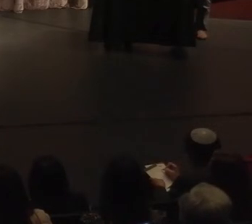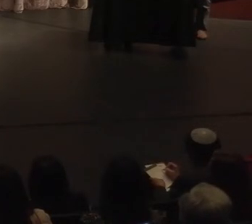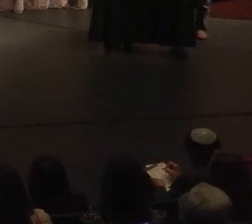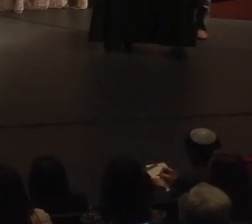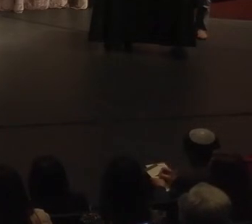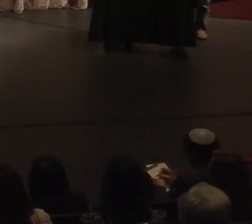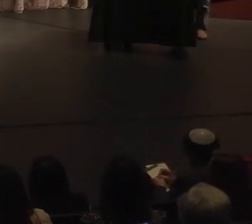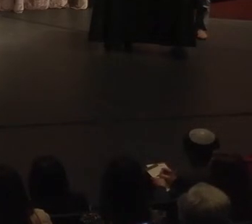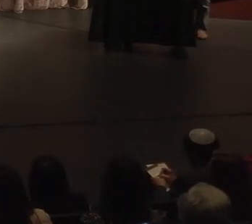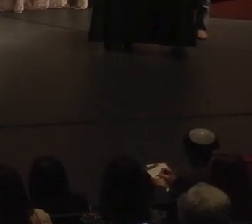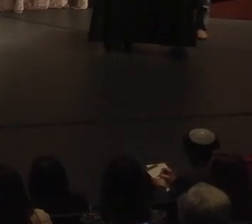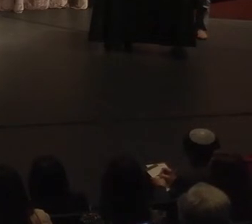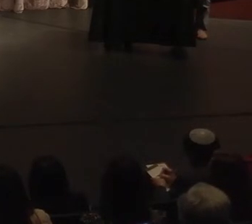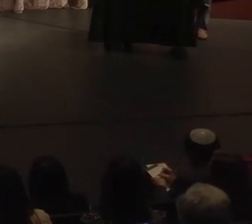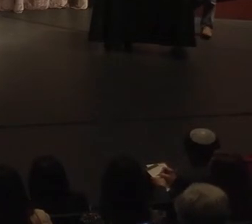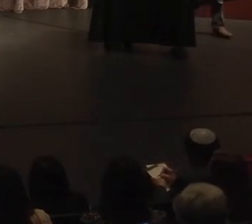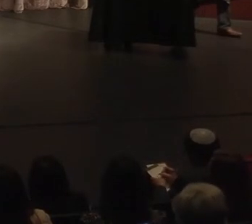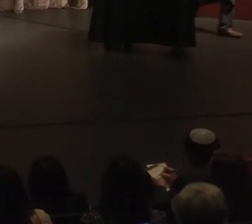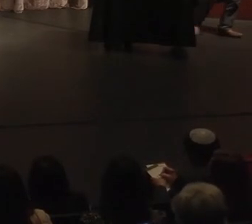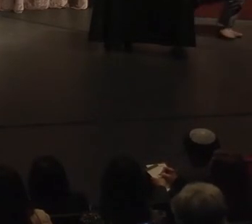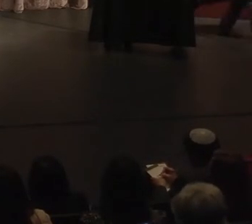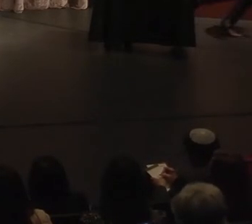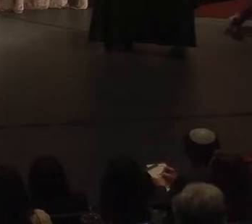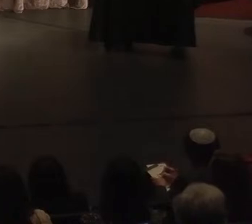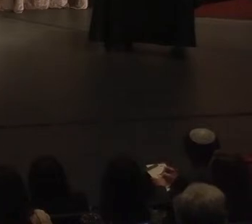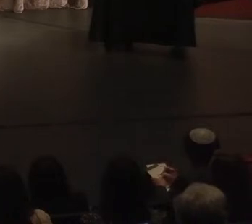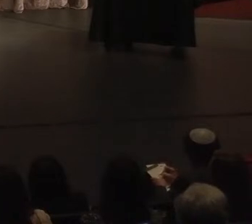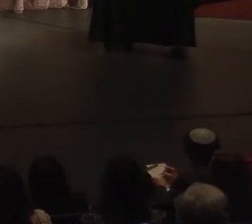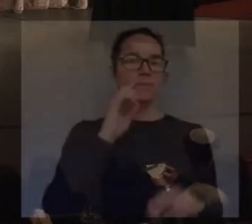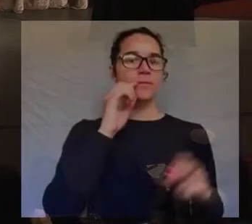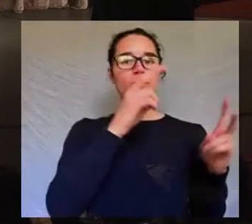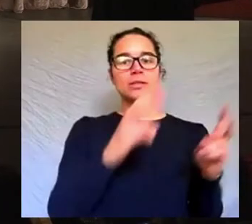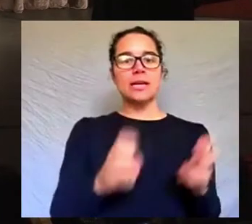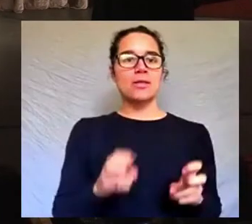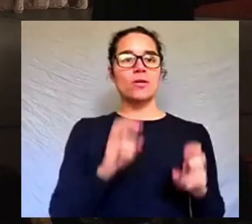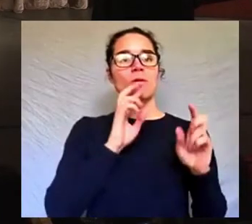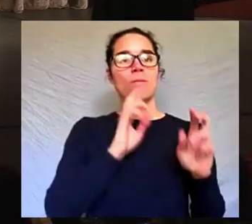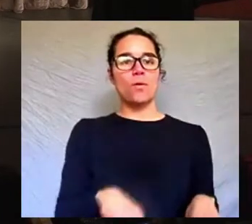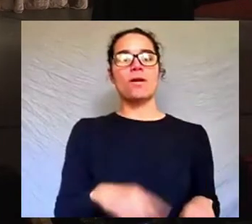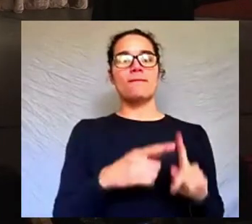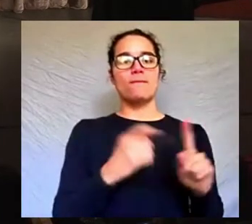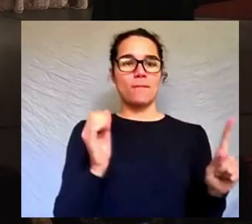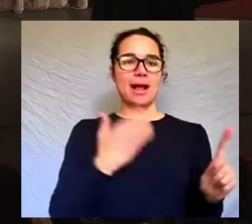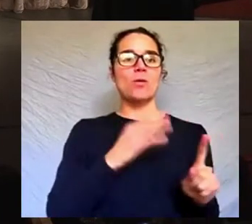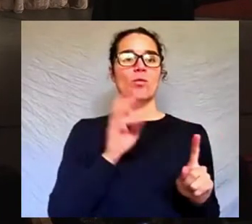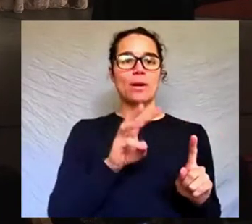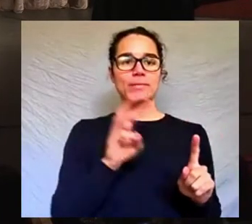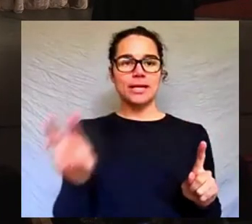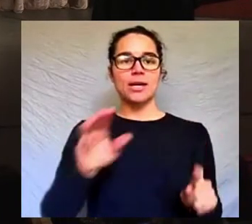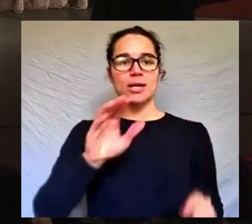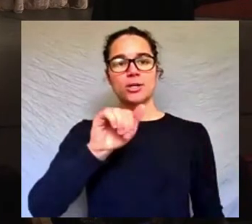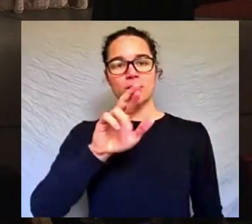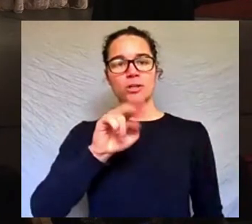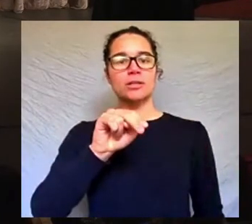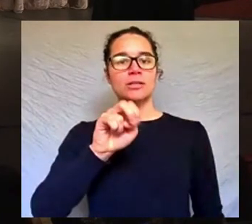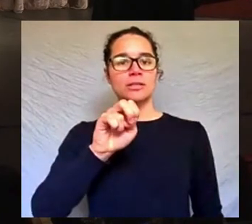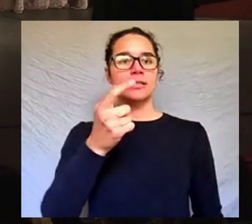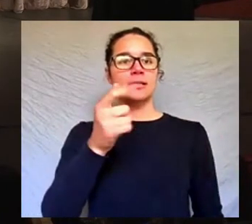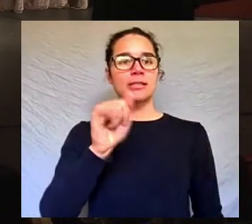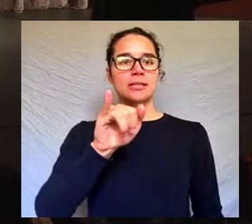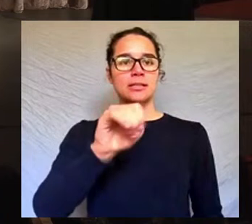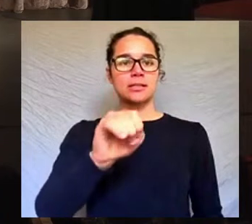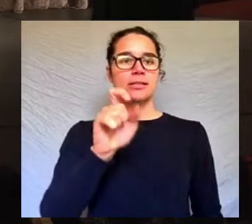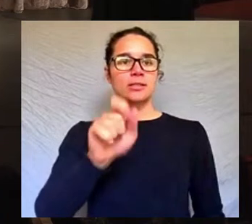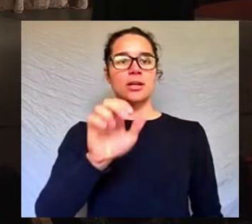resource desk with a QR code to download the report from our website, carnegie.org. And we would also, you could also check